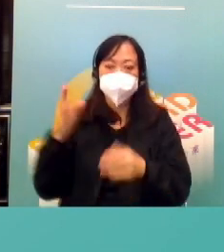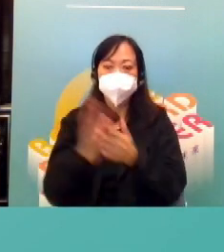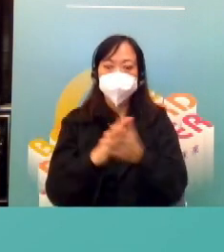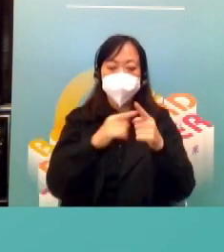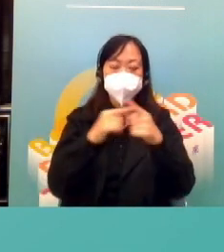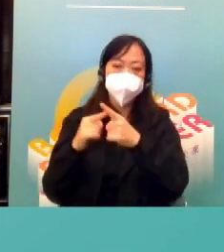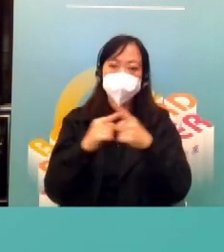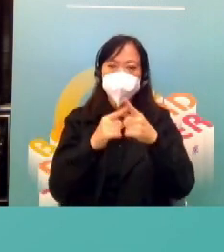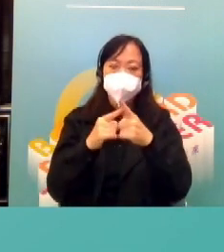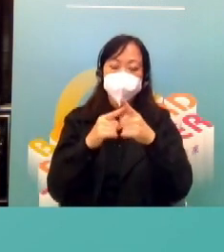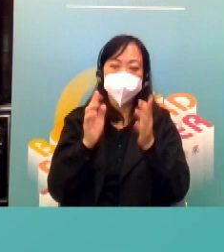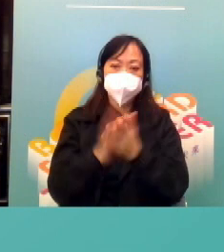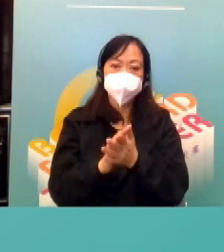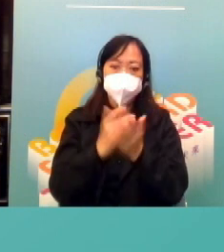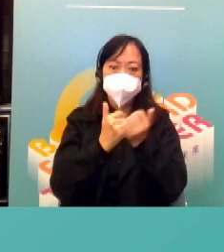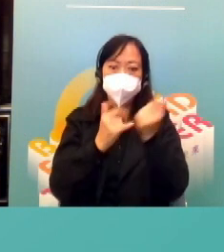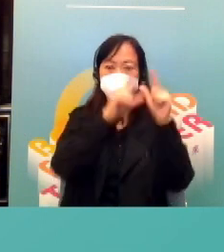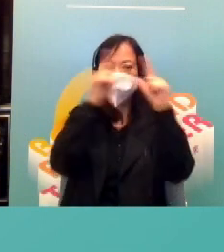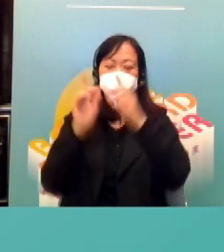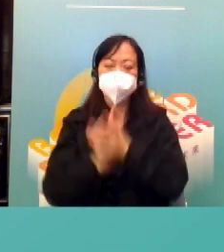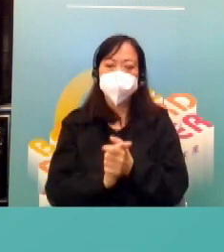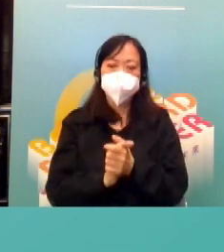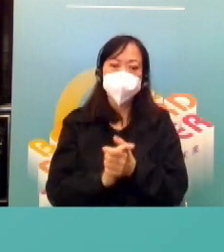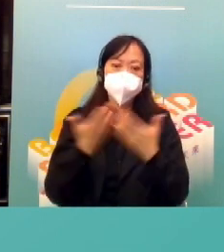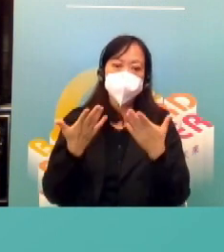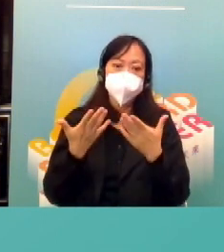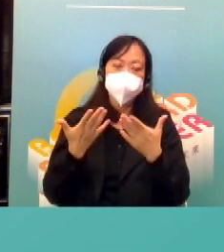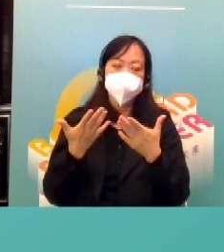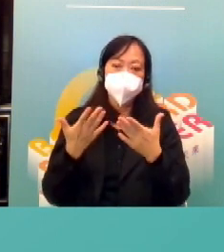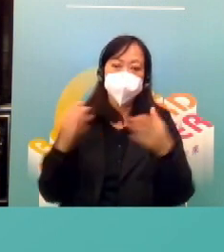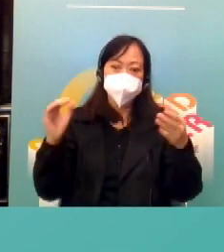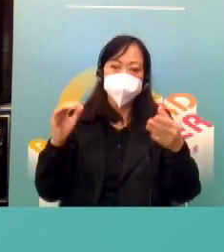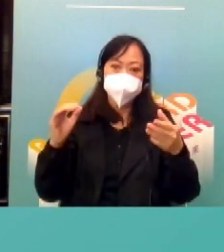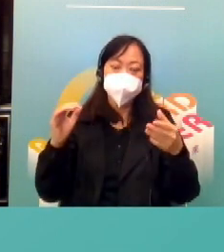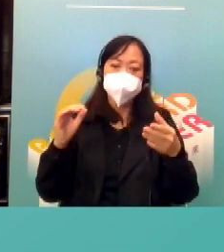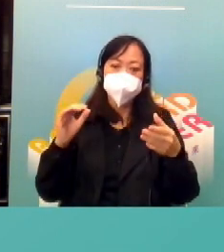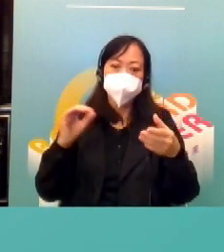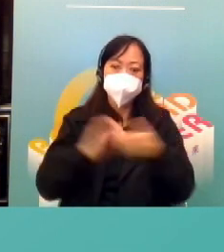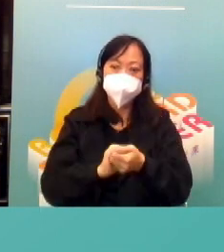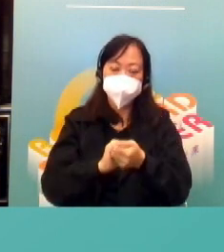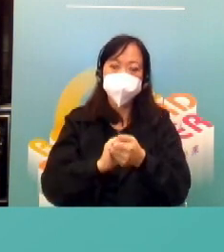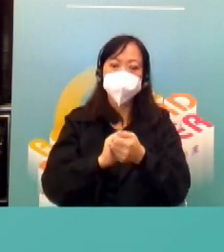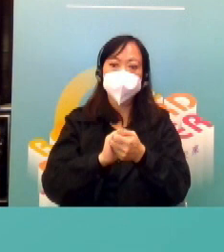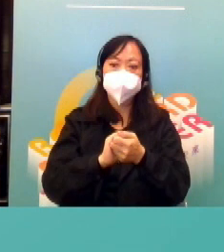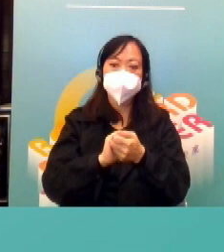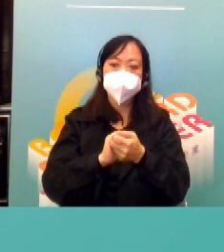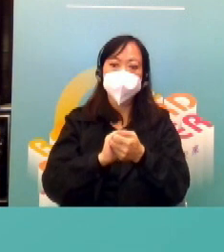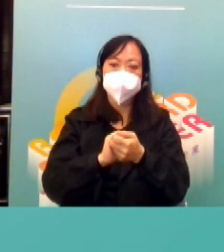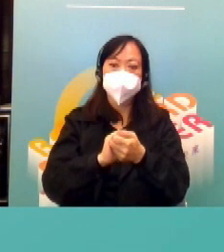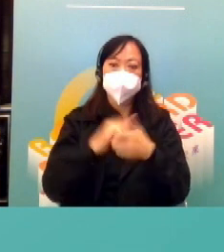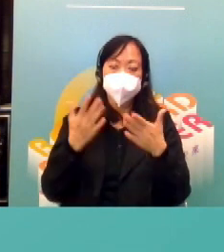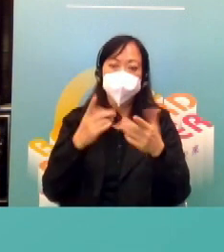really exists to tackle this challenge. You know, we're probably familiar with a lot of challenges. These are really